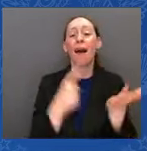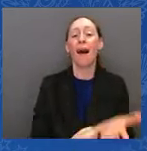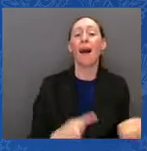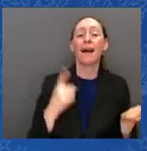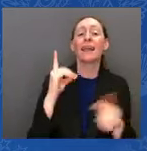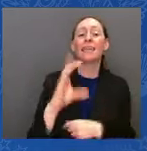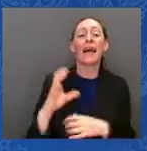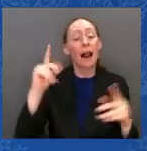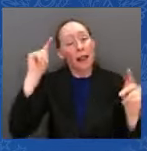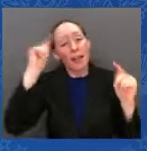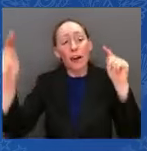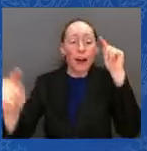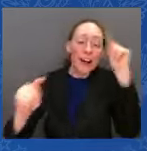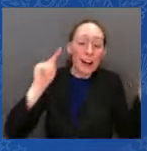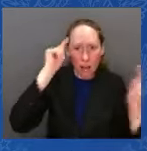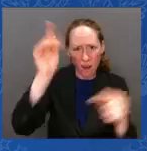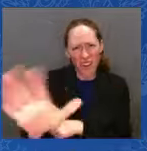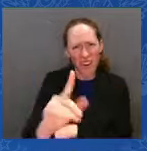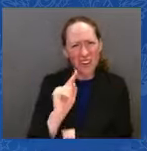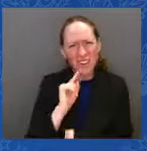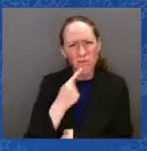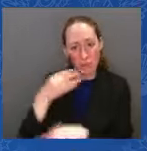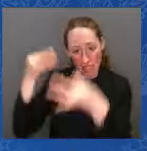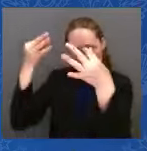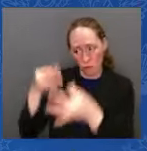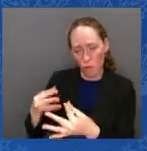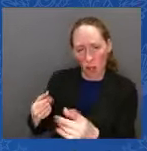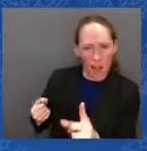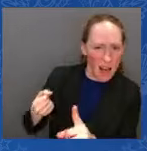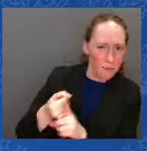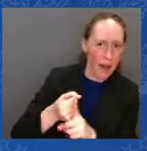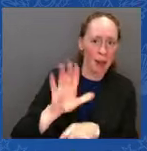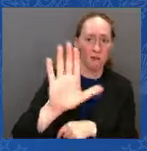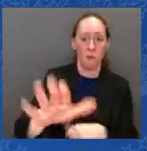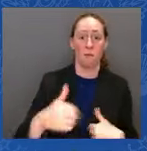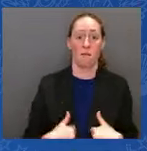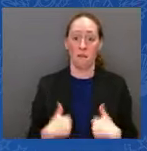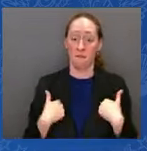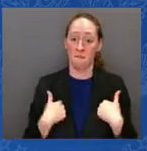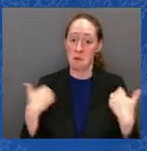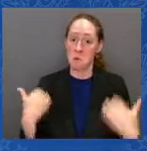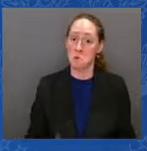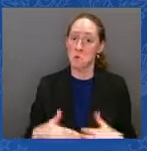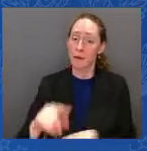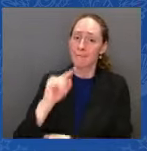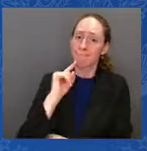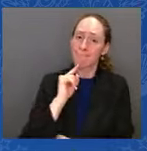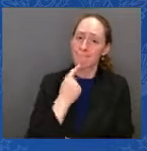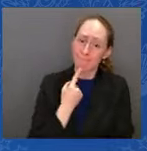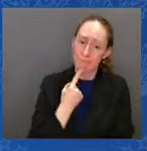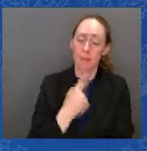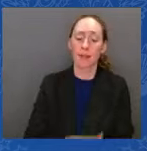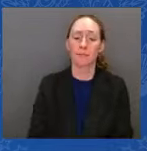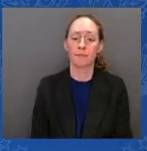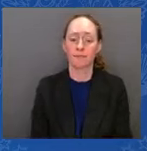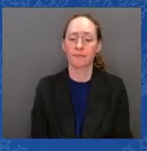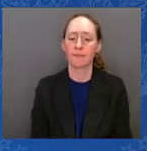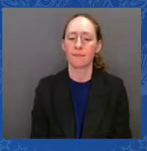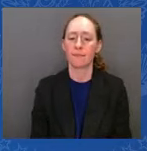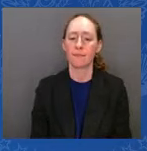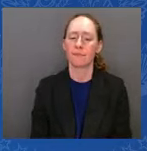lives. And that's what I'm here to talk about today. So let me tell you a story about what's going on. There's a very extreme wing of